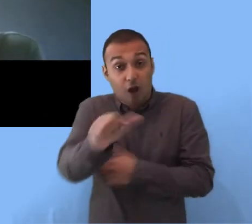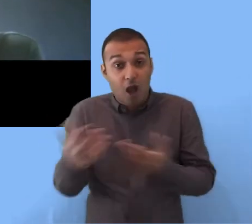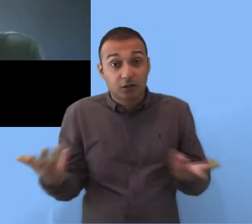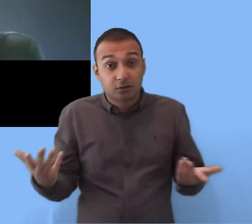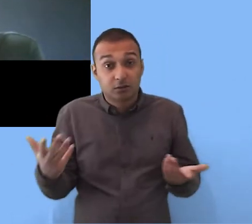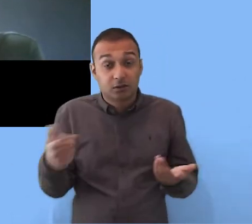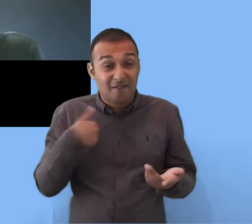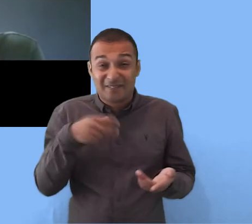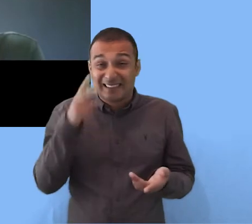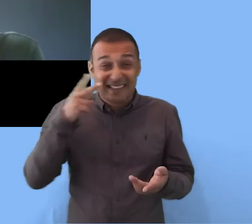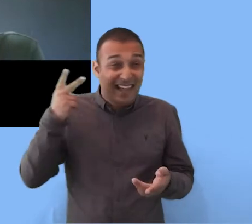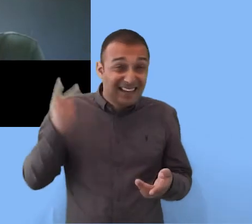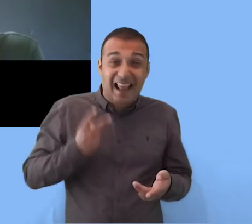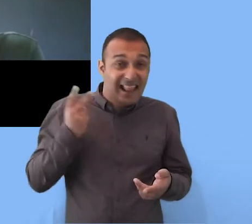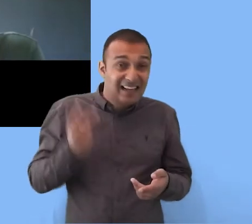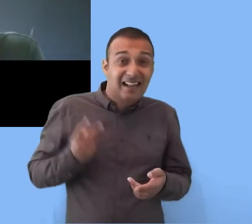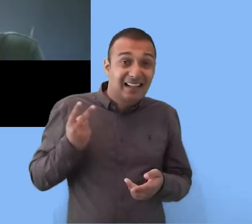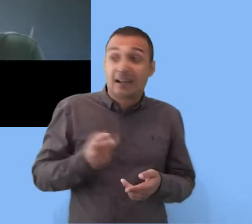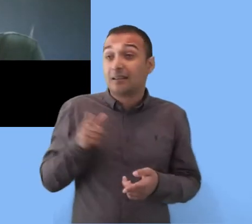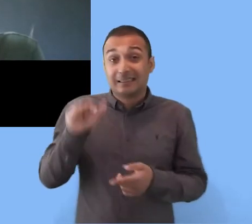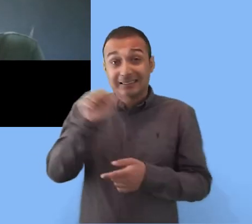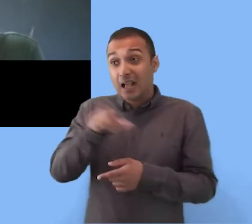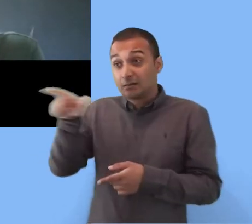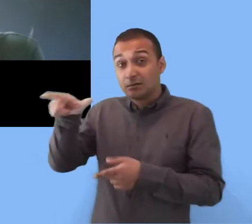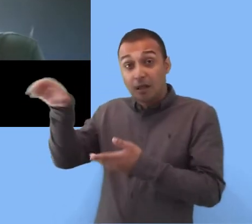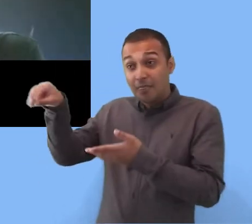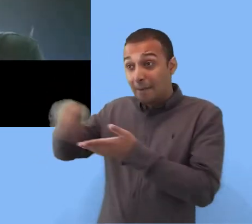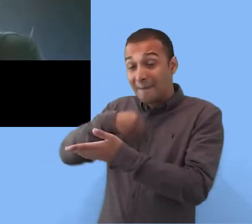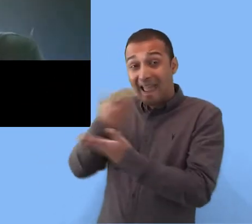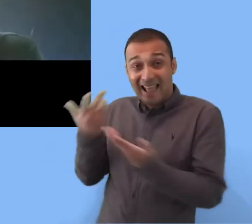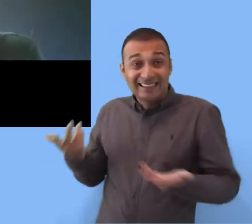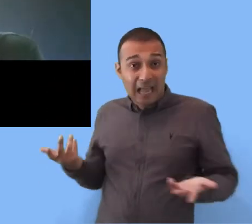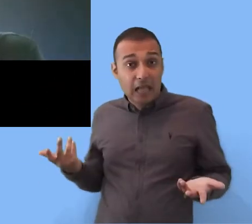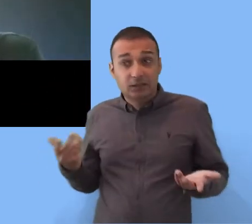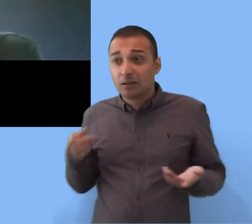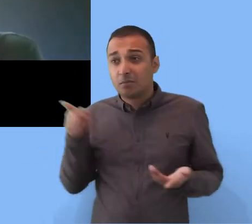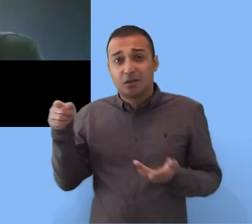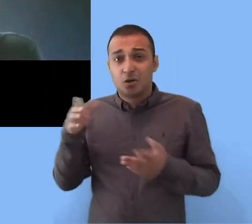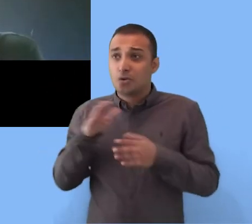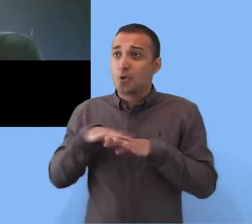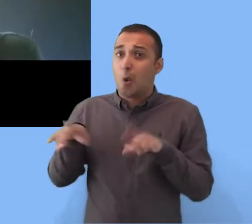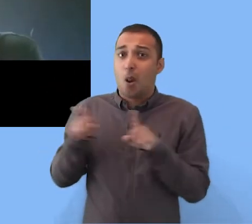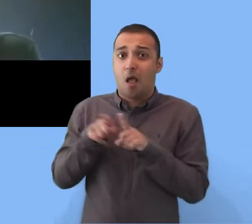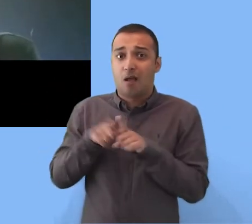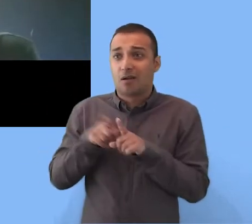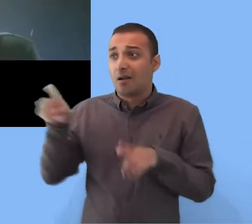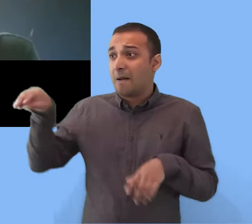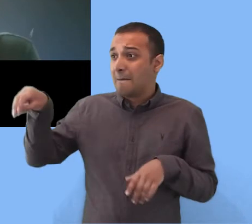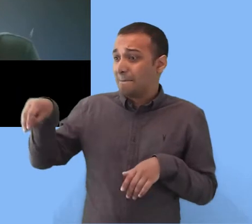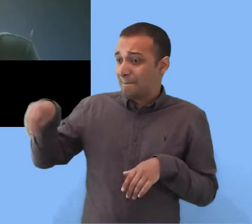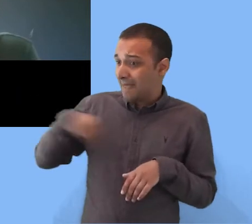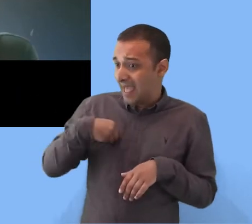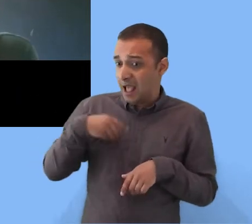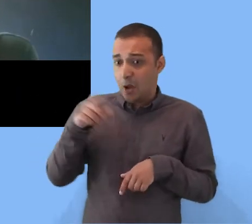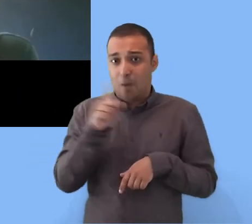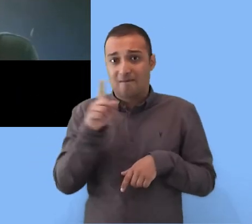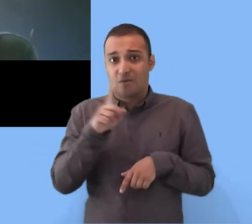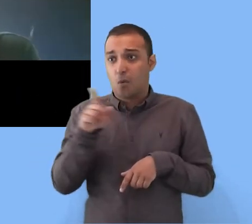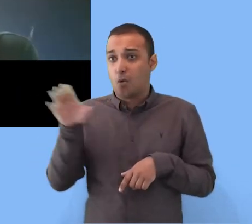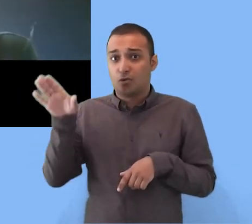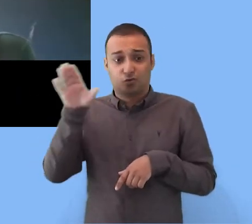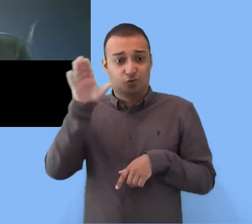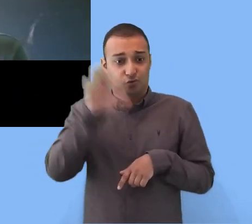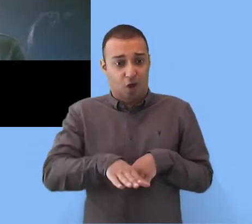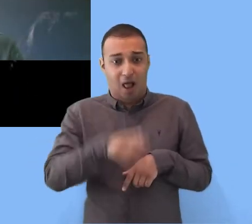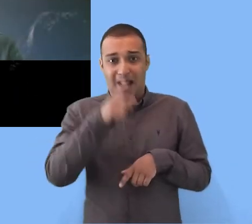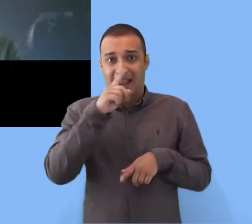same time, this is not a holding bay. They're not just paying for their child to be in a nursery so they can go